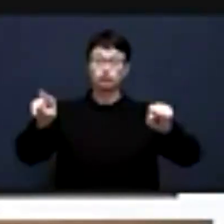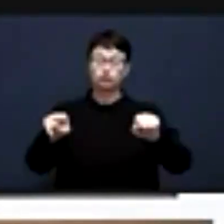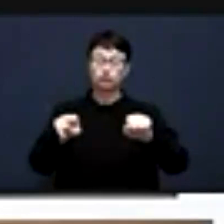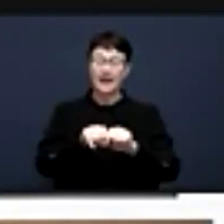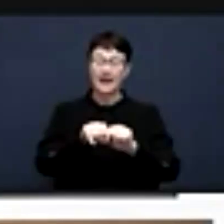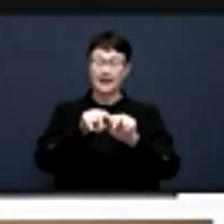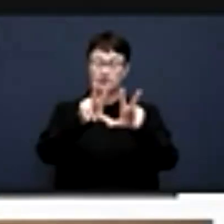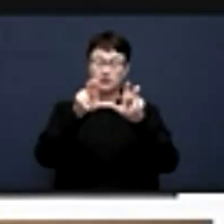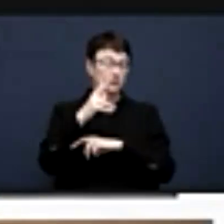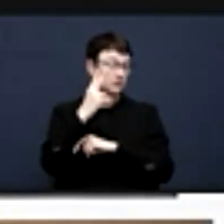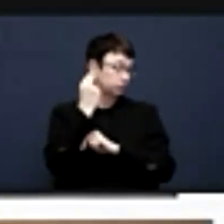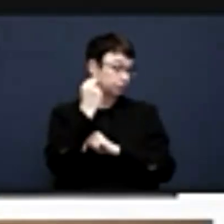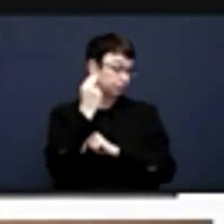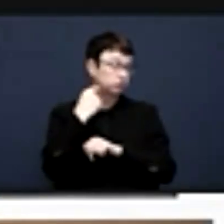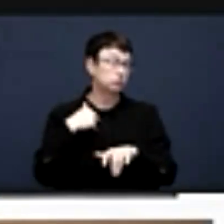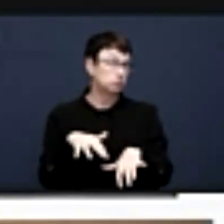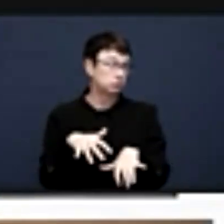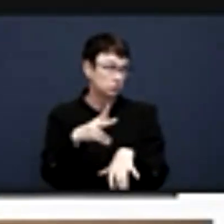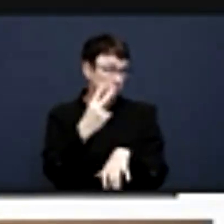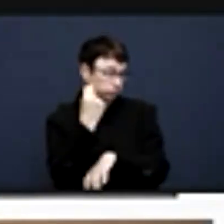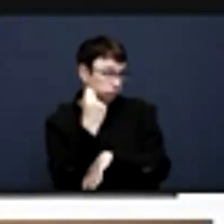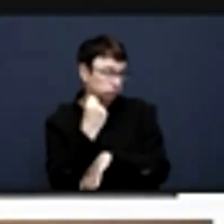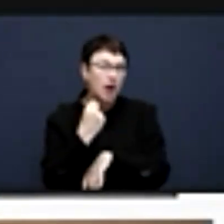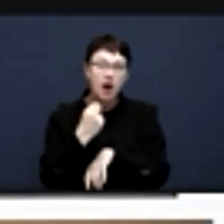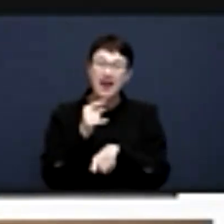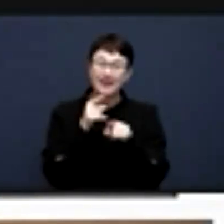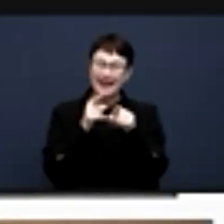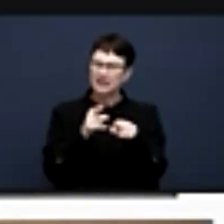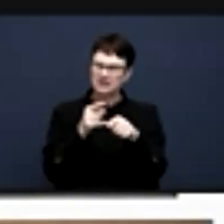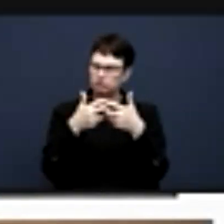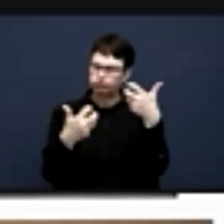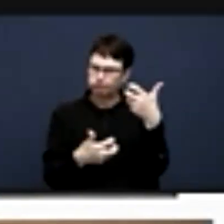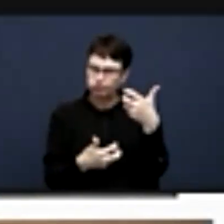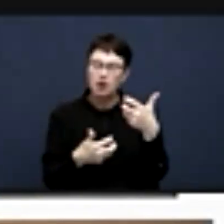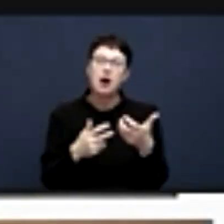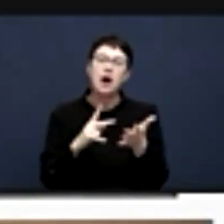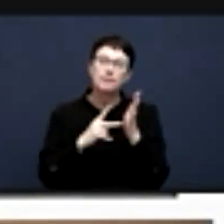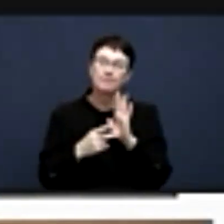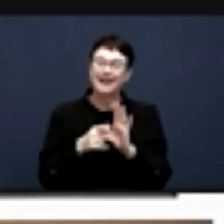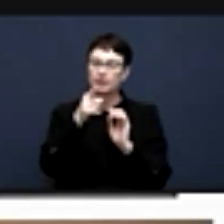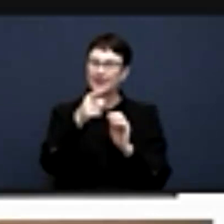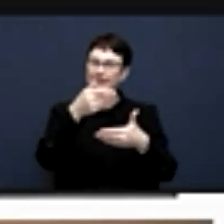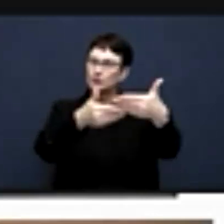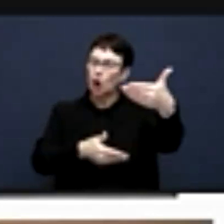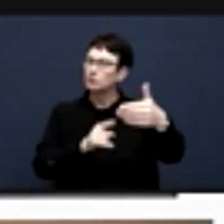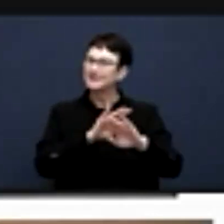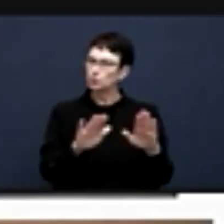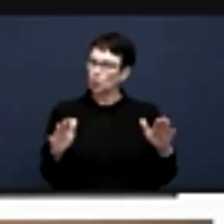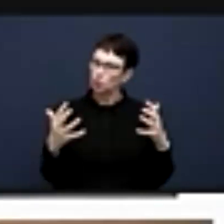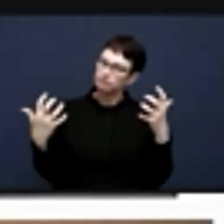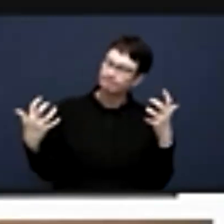appropriate version, then would it be enough to adjust the format of the documentation to that? It's kind of an open